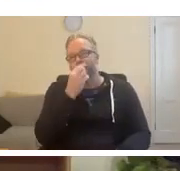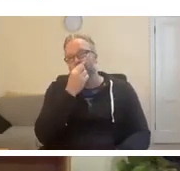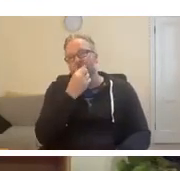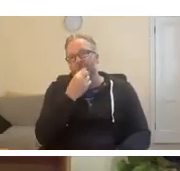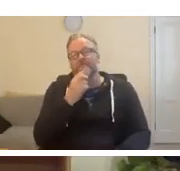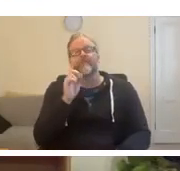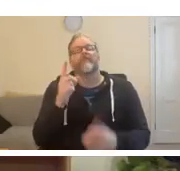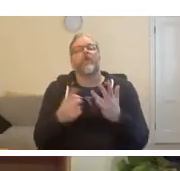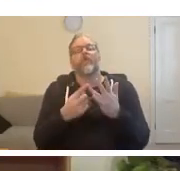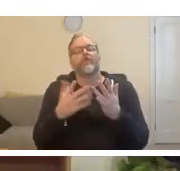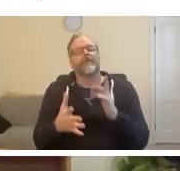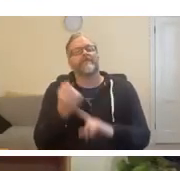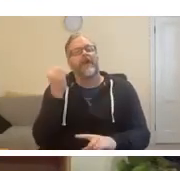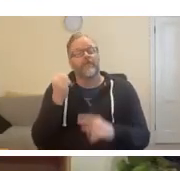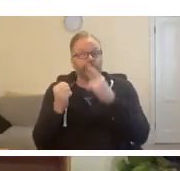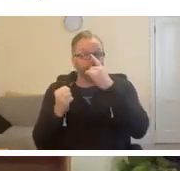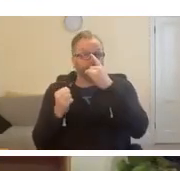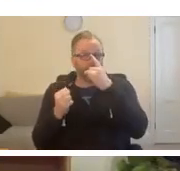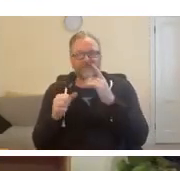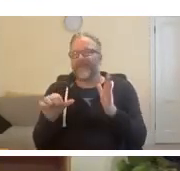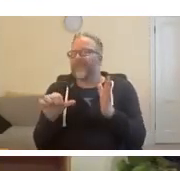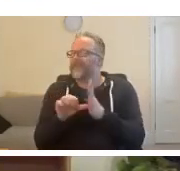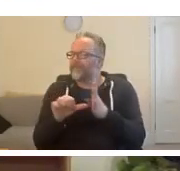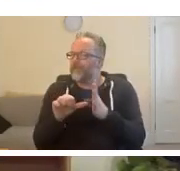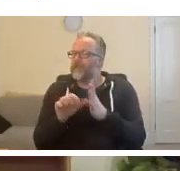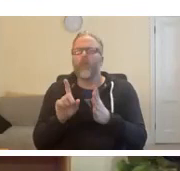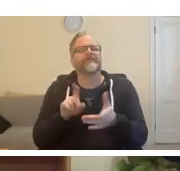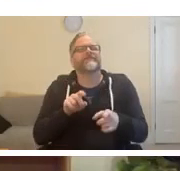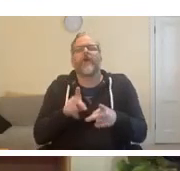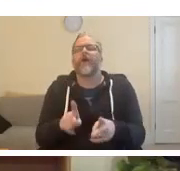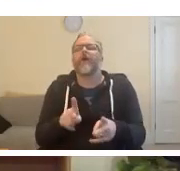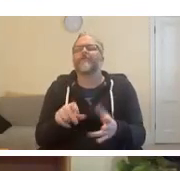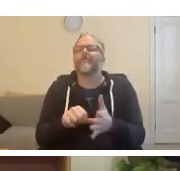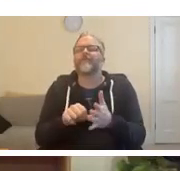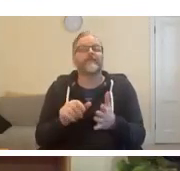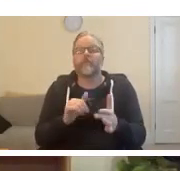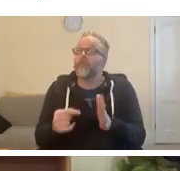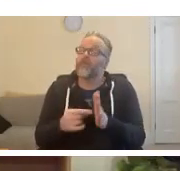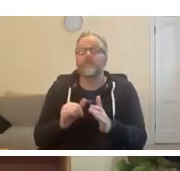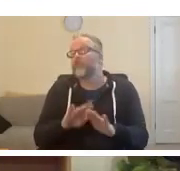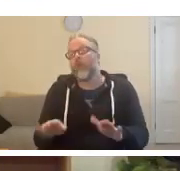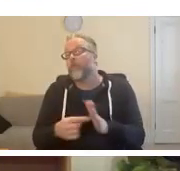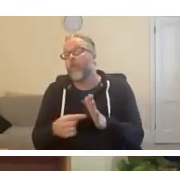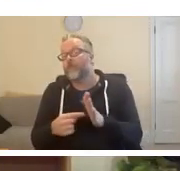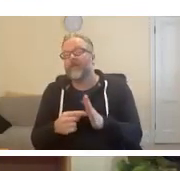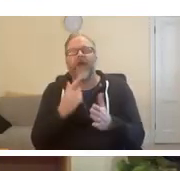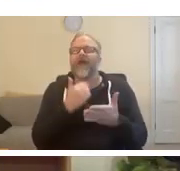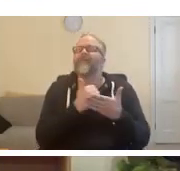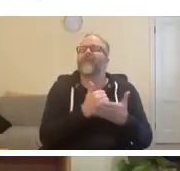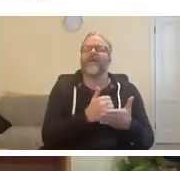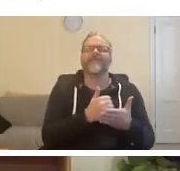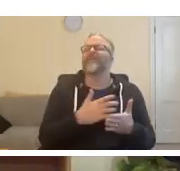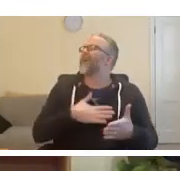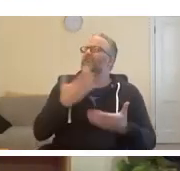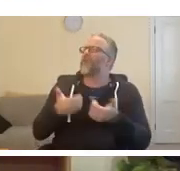We also found that the nature of difficulties is important only some of the time, and the advisors didn't want to separate